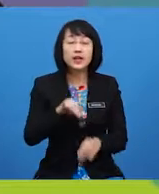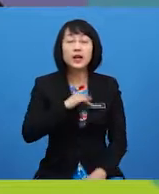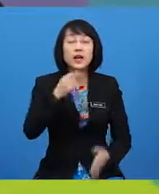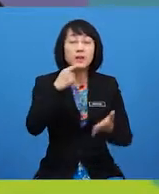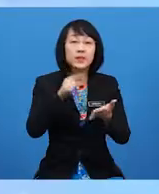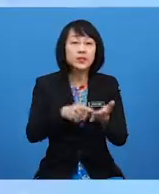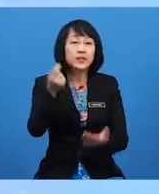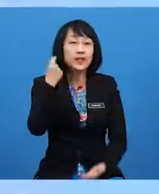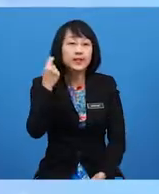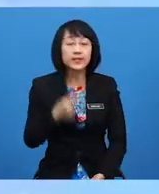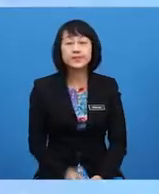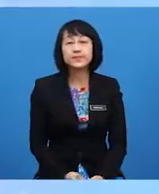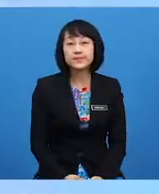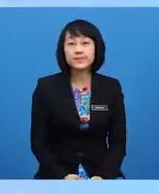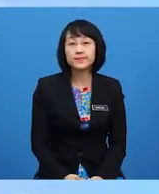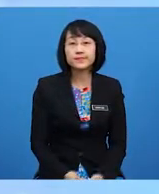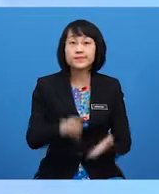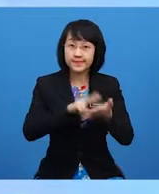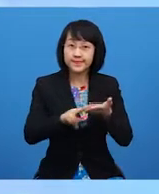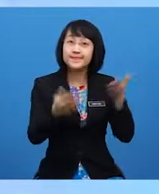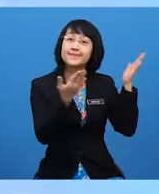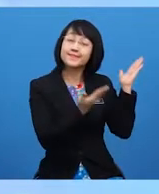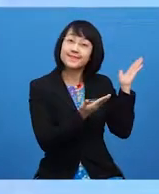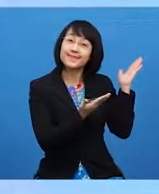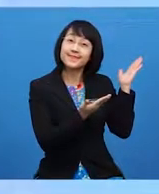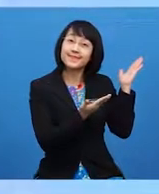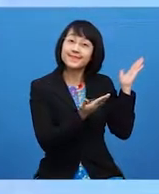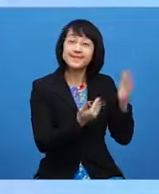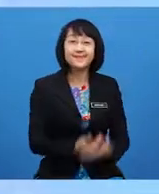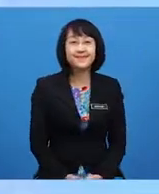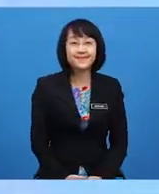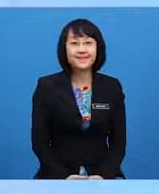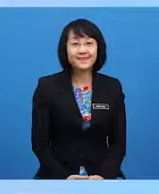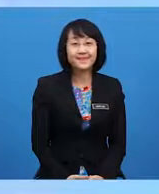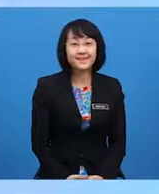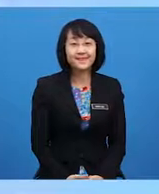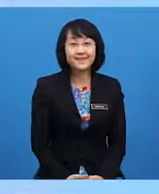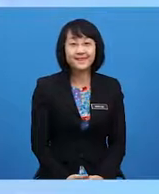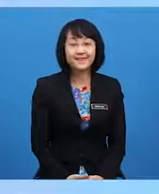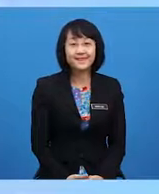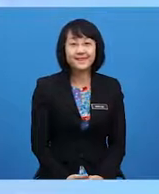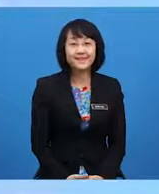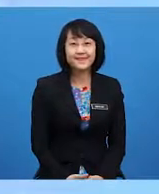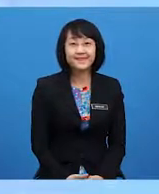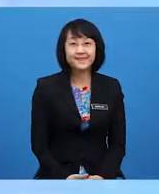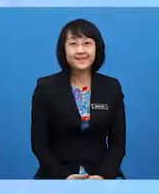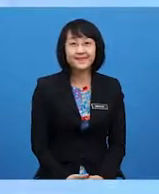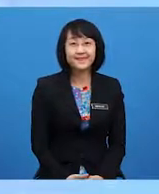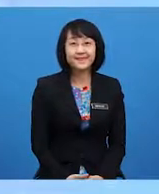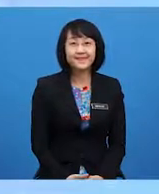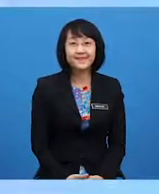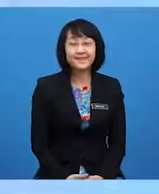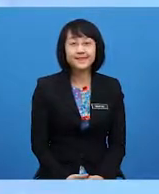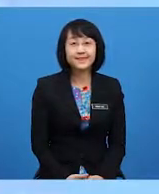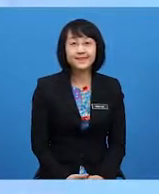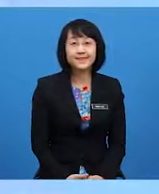earlier, prepositions are words that we use to show the place where something or